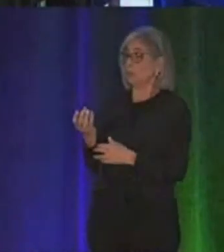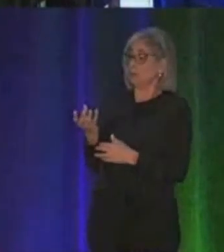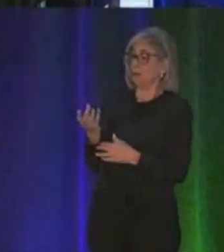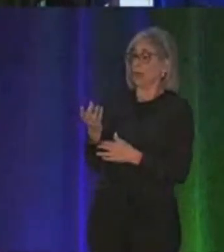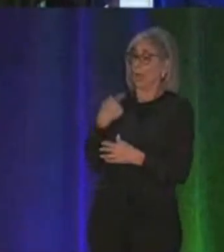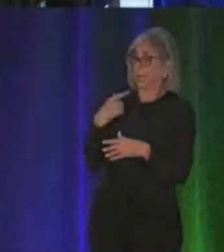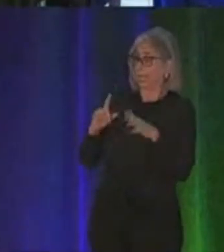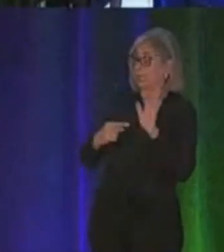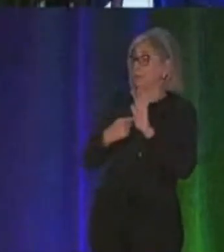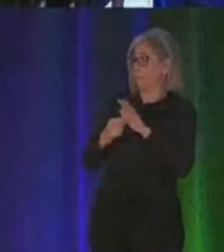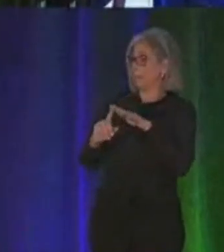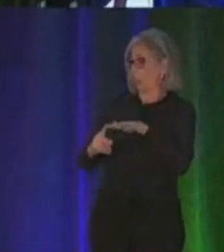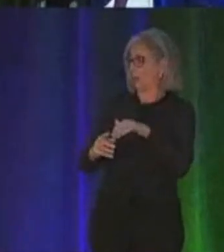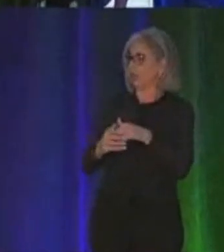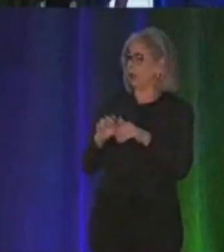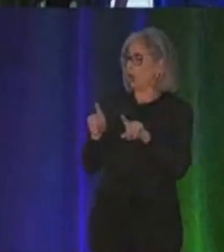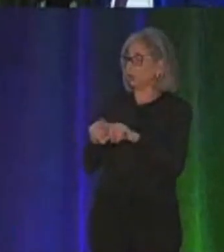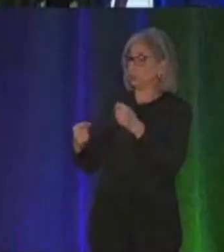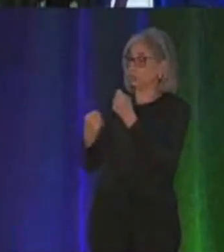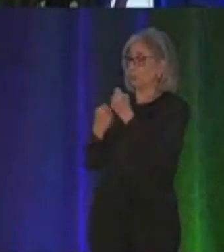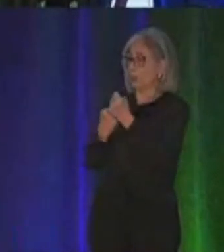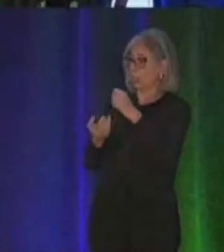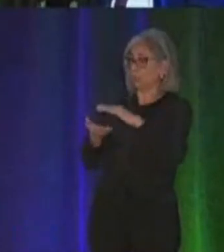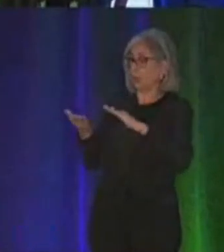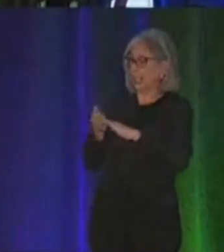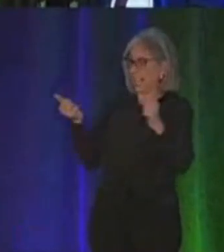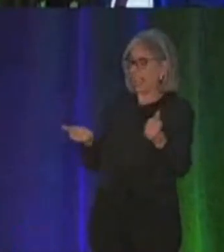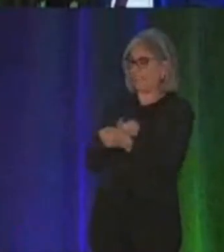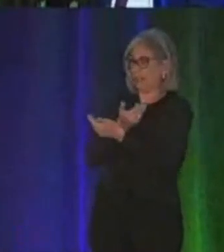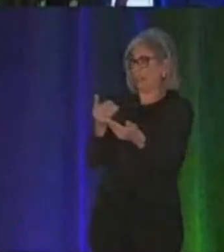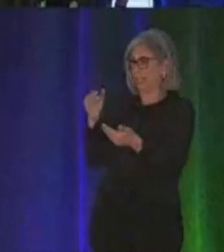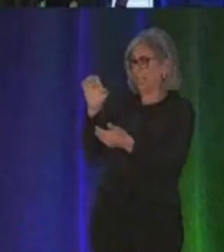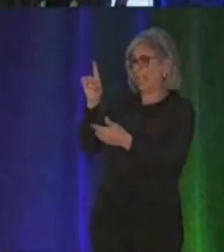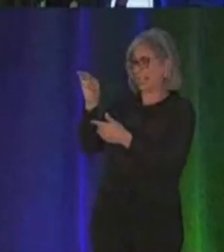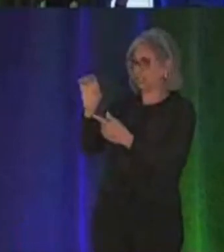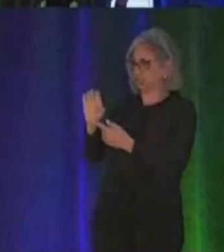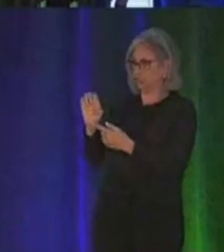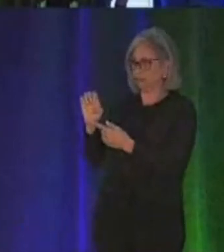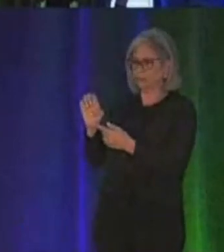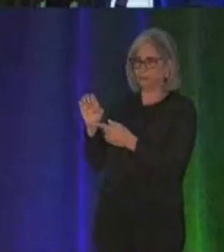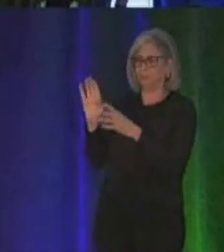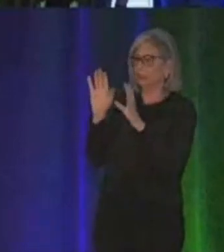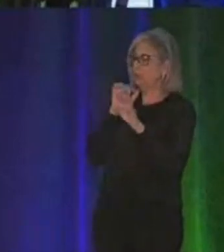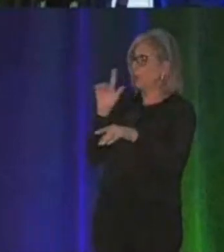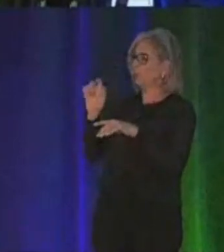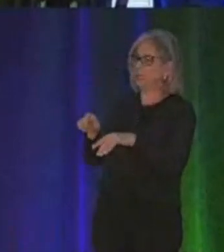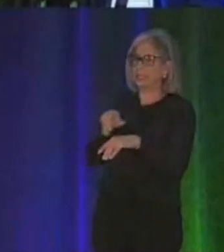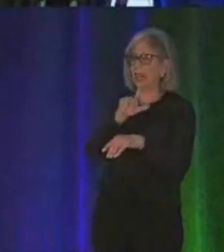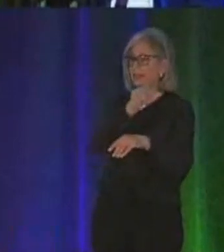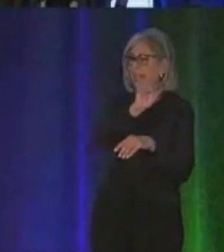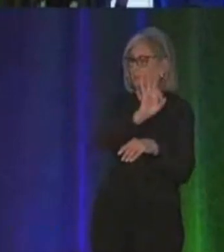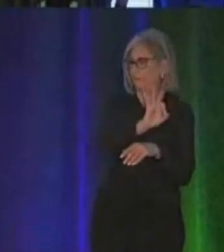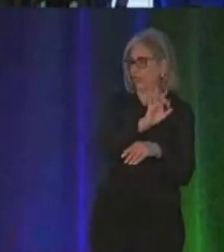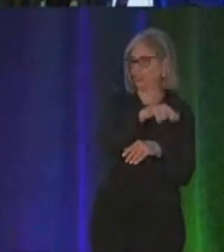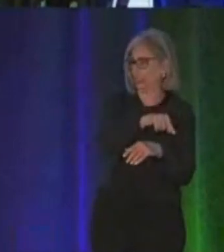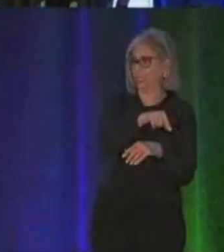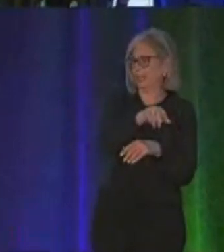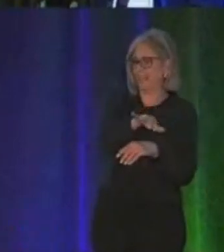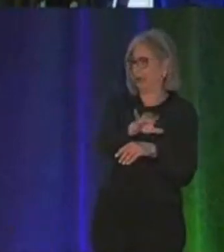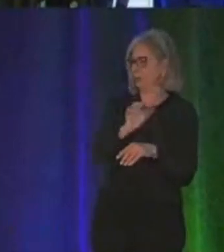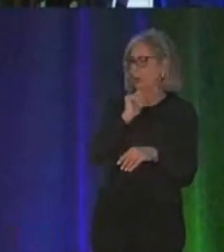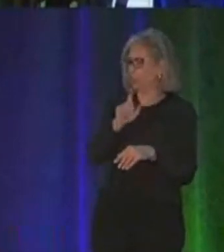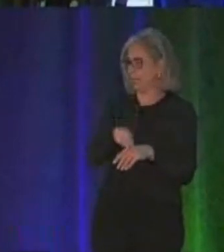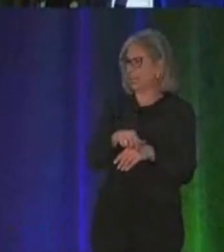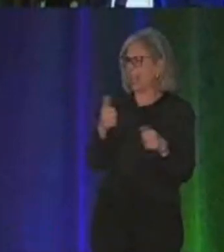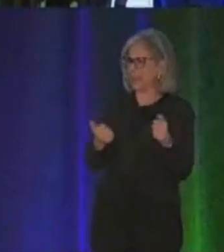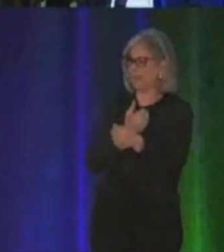can deploy that at Edge. We also support running everything at Edge. So you can also say like, don't even put the Lambda functions in the region, like just push them straight to the Edge. So everything is